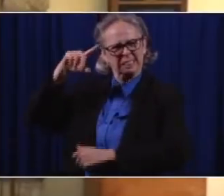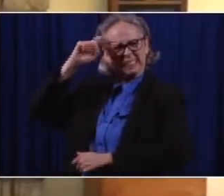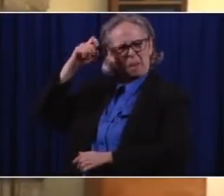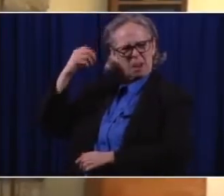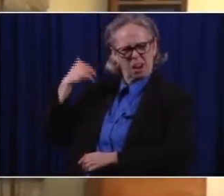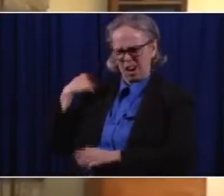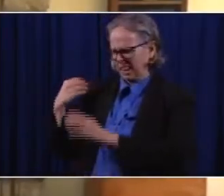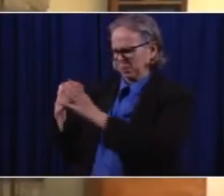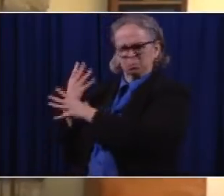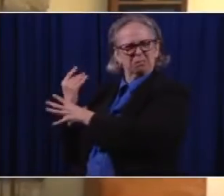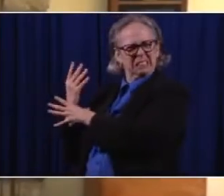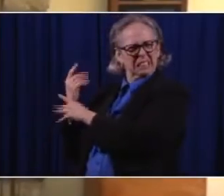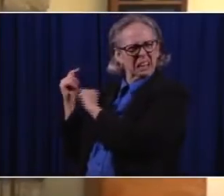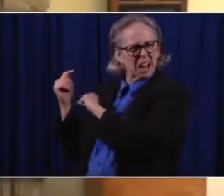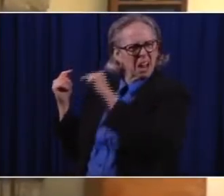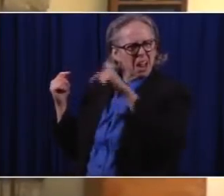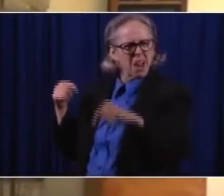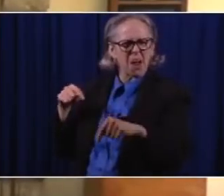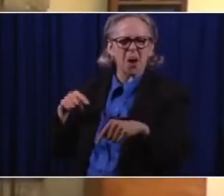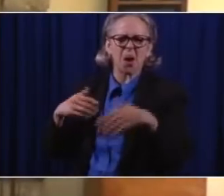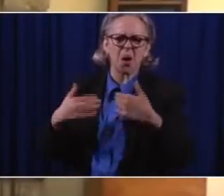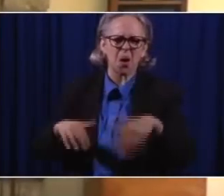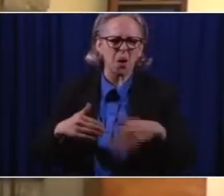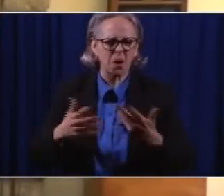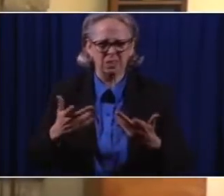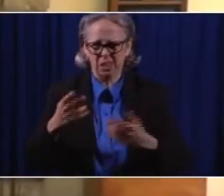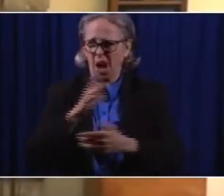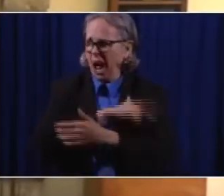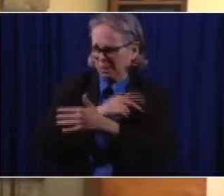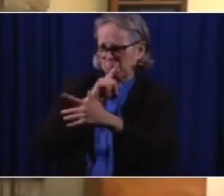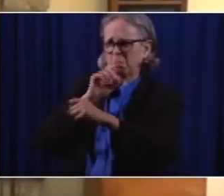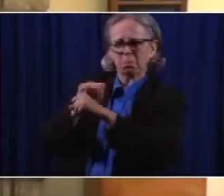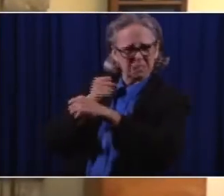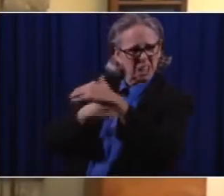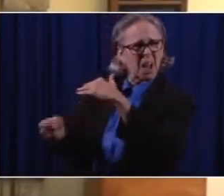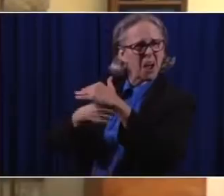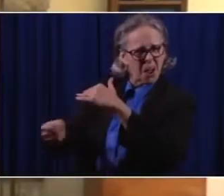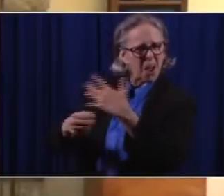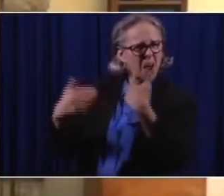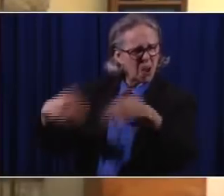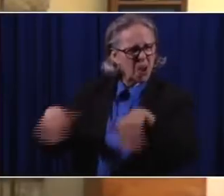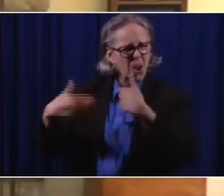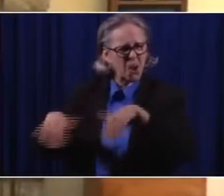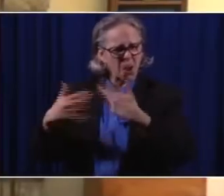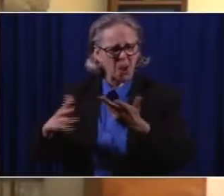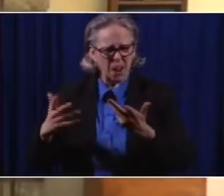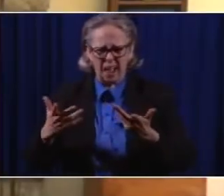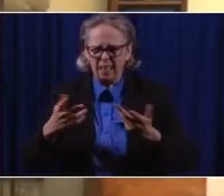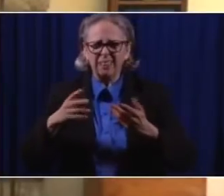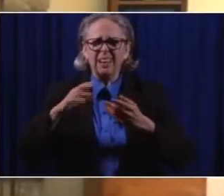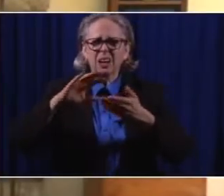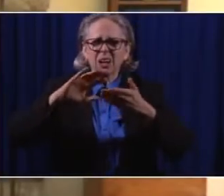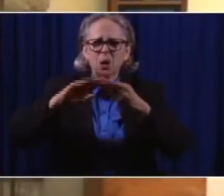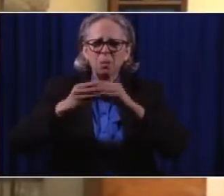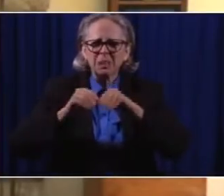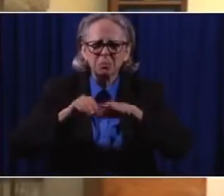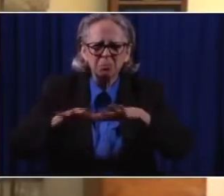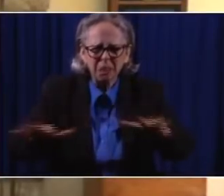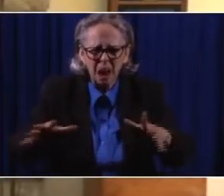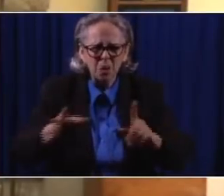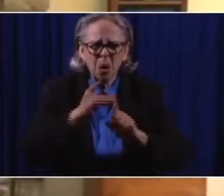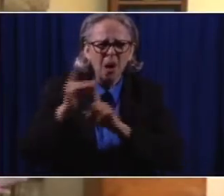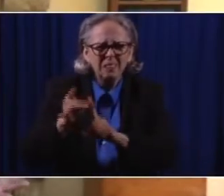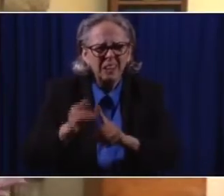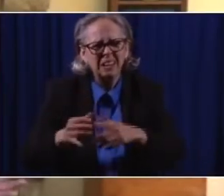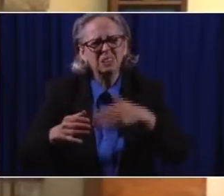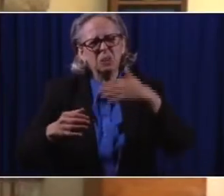number of hospitalizations going up dramatically, it's that it's everywhere. So there's no place where we can turn and say, hey, because some